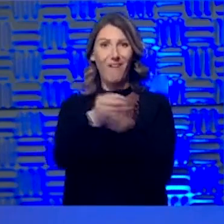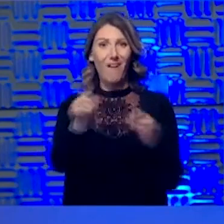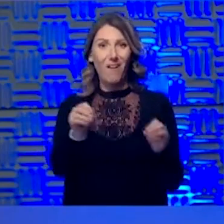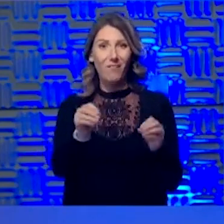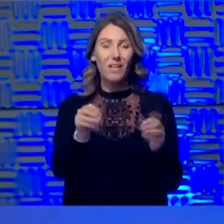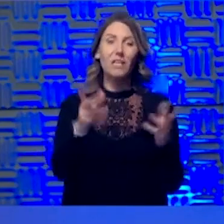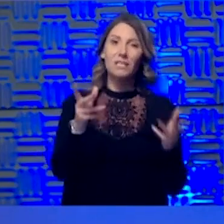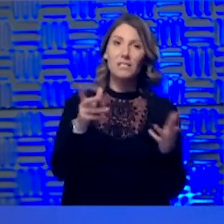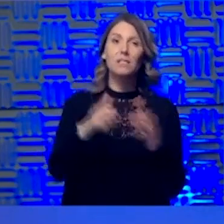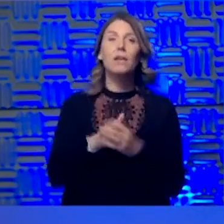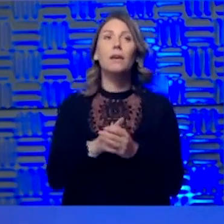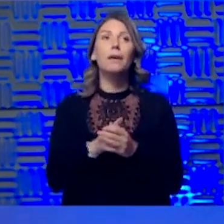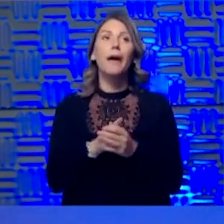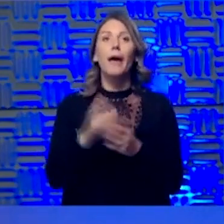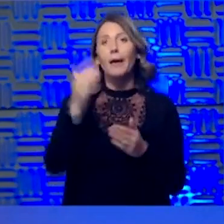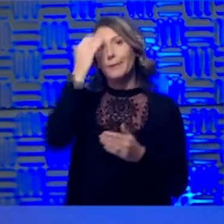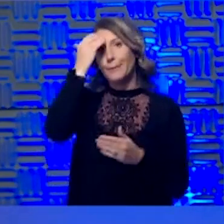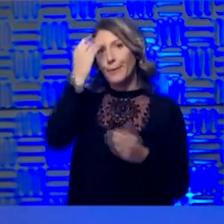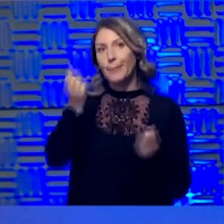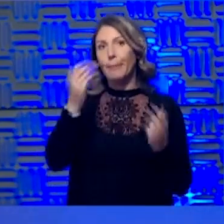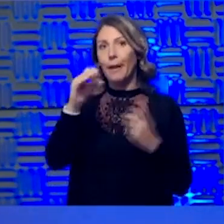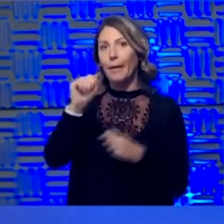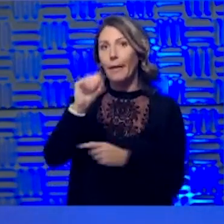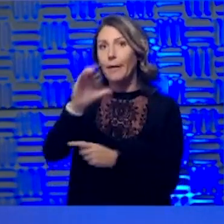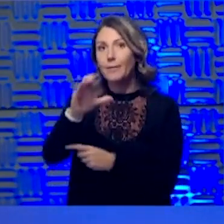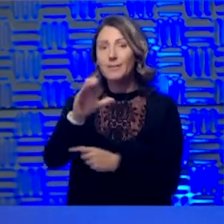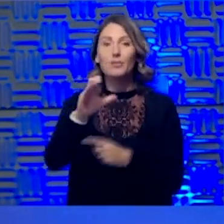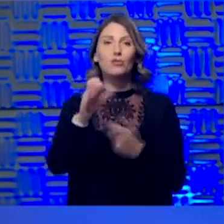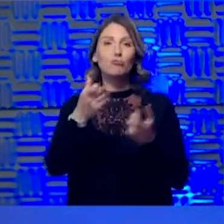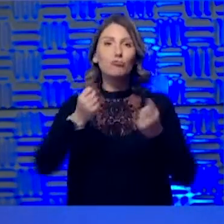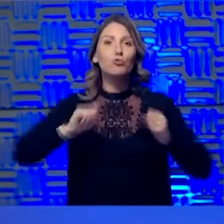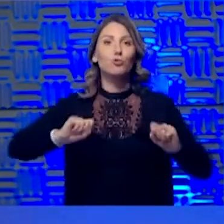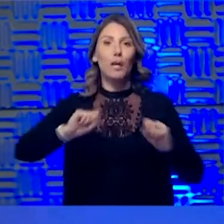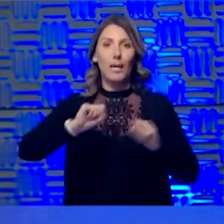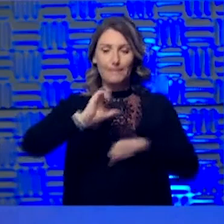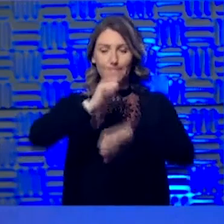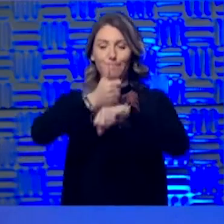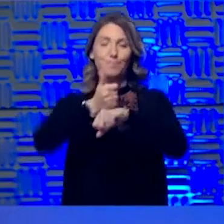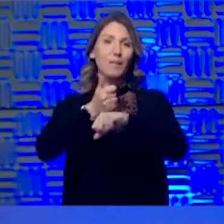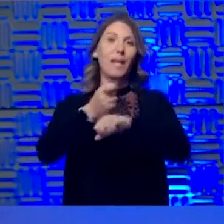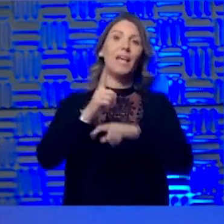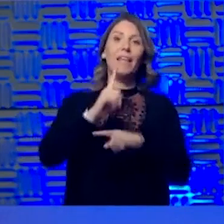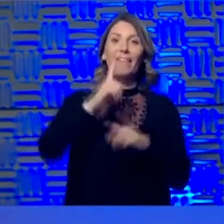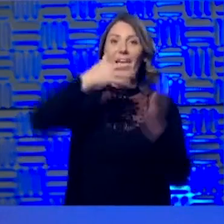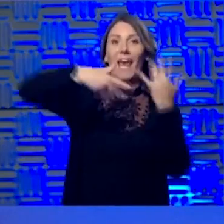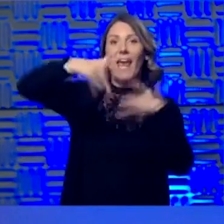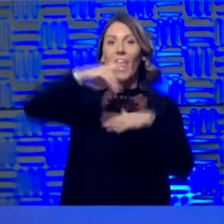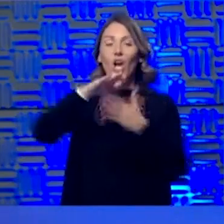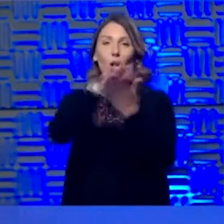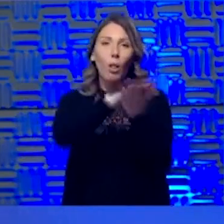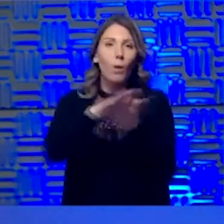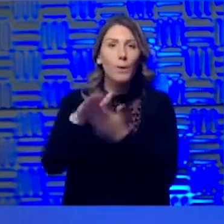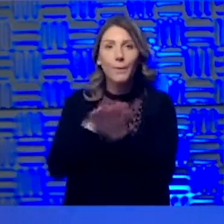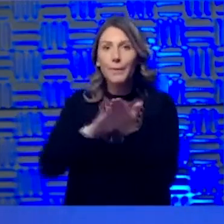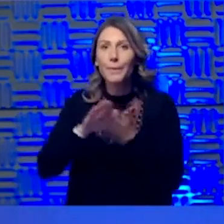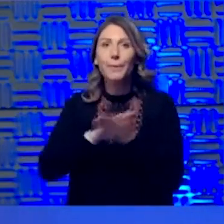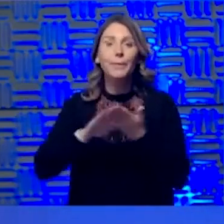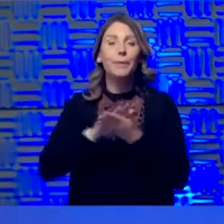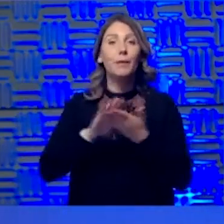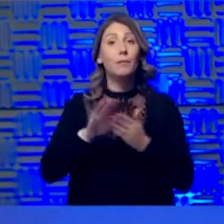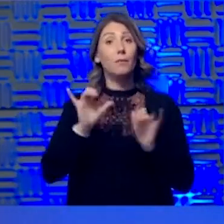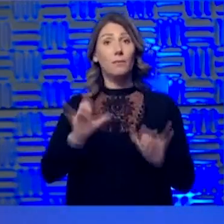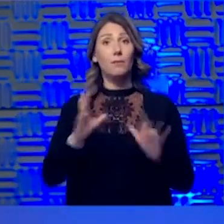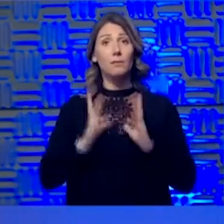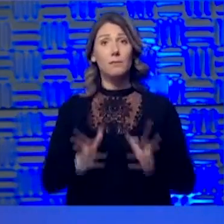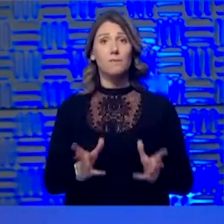handling, I know that a lot of places are trying to install new air handlers to really purify and clean the air and things of that nature. I think that's fine